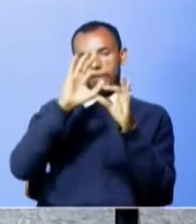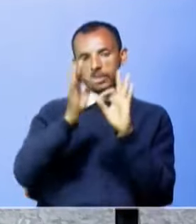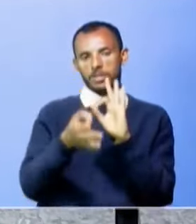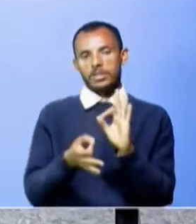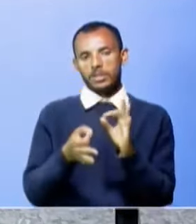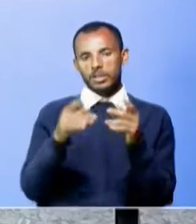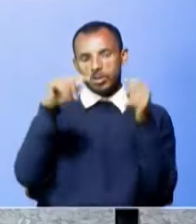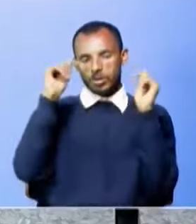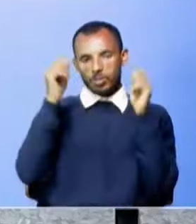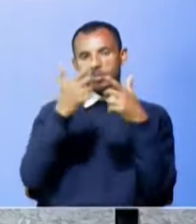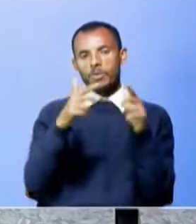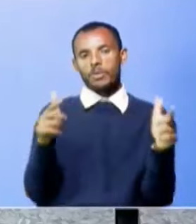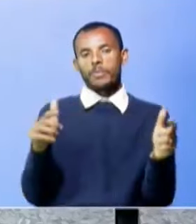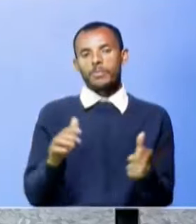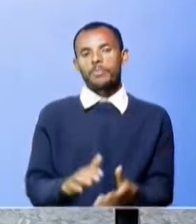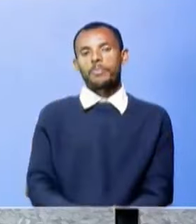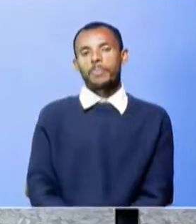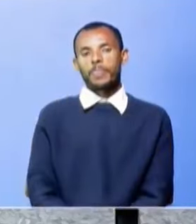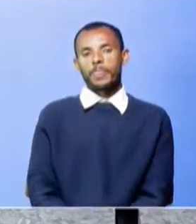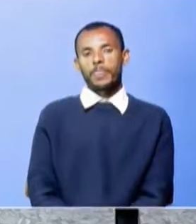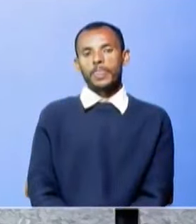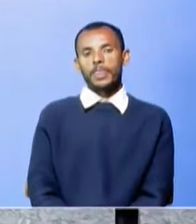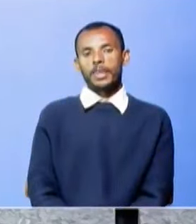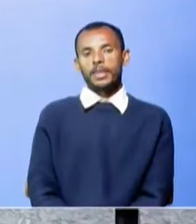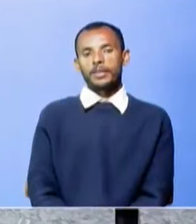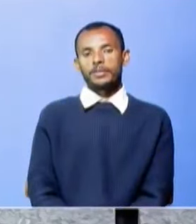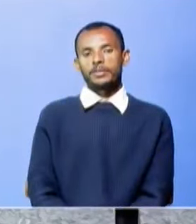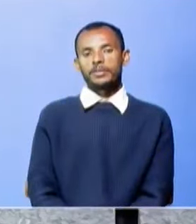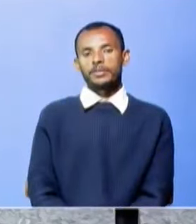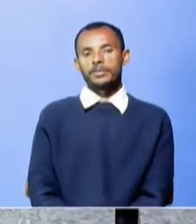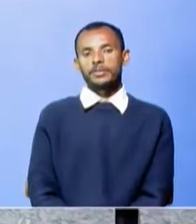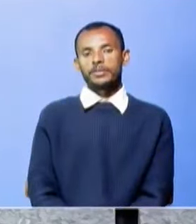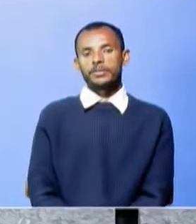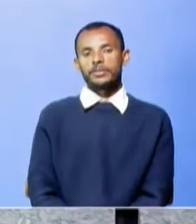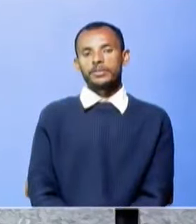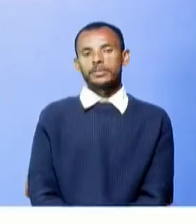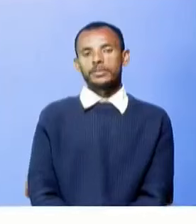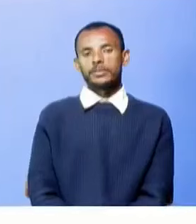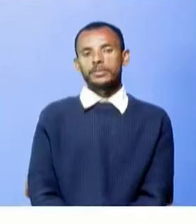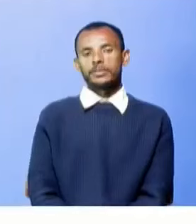of probability. Okay, so